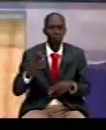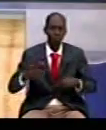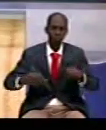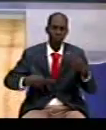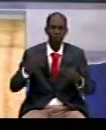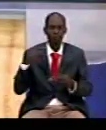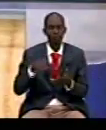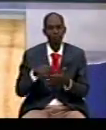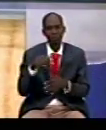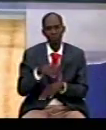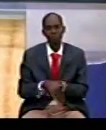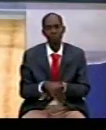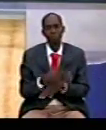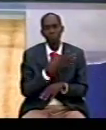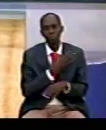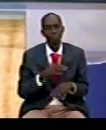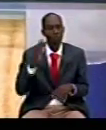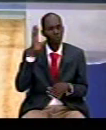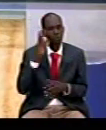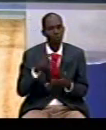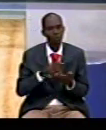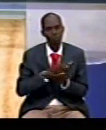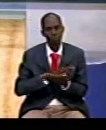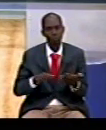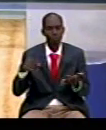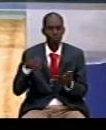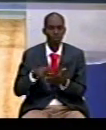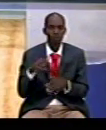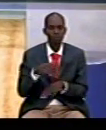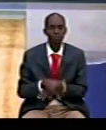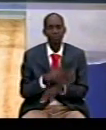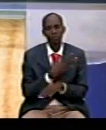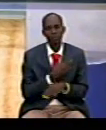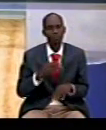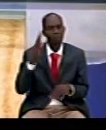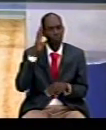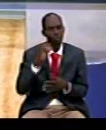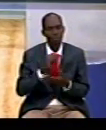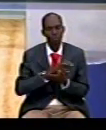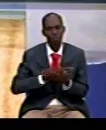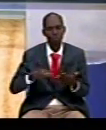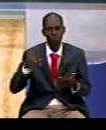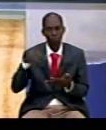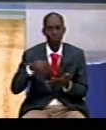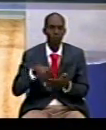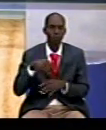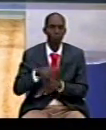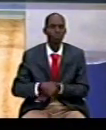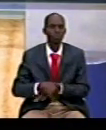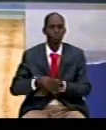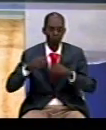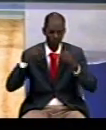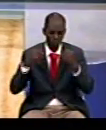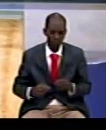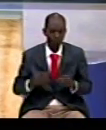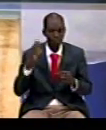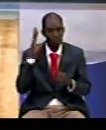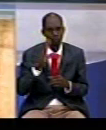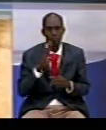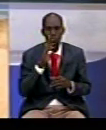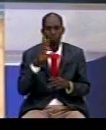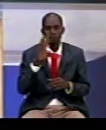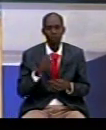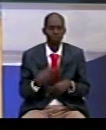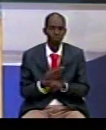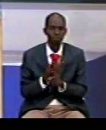you tonight, and purify you tonight, and sanctify you tonight. Strength will be